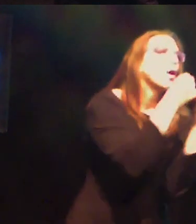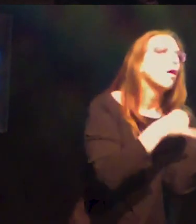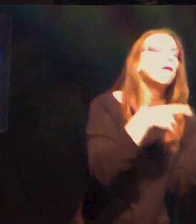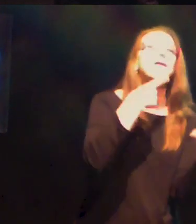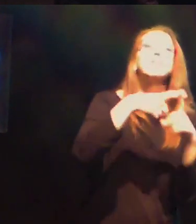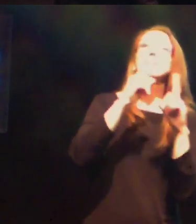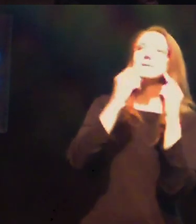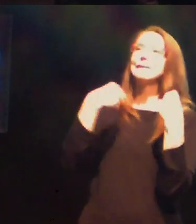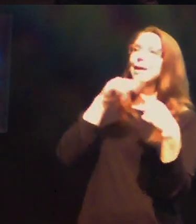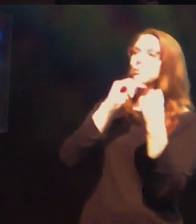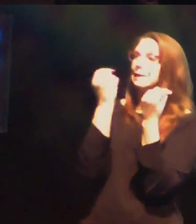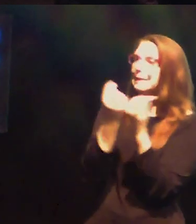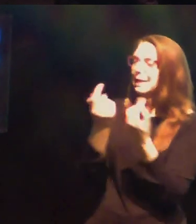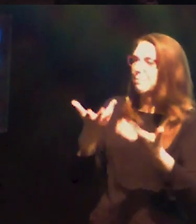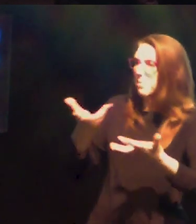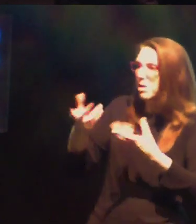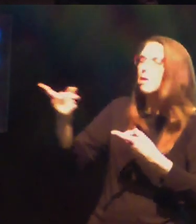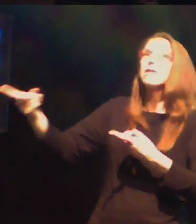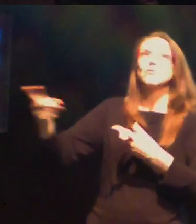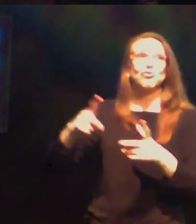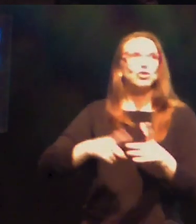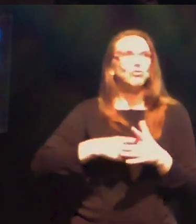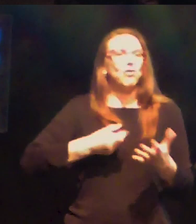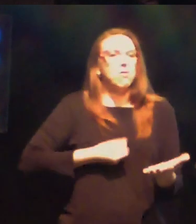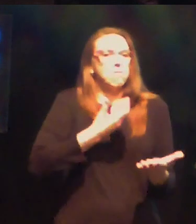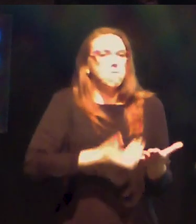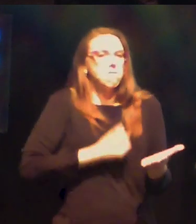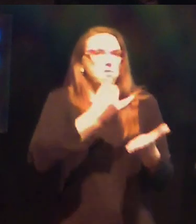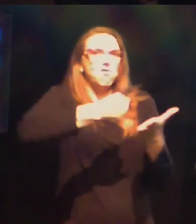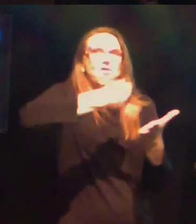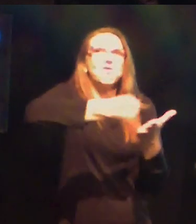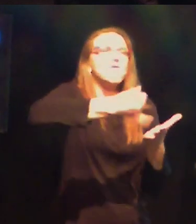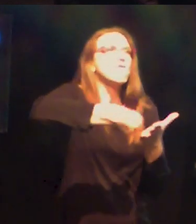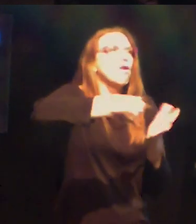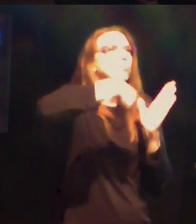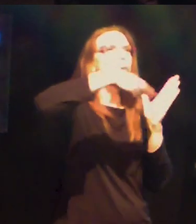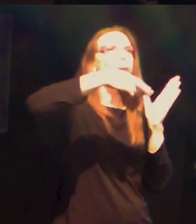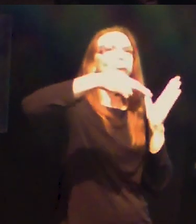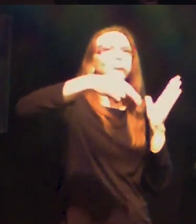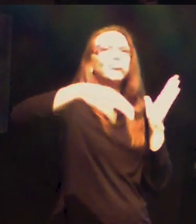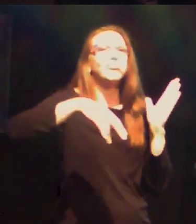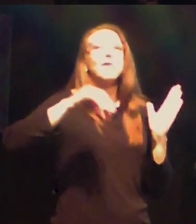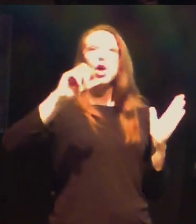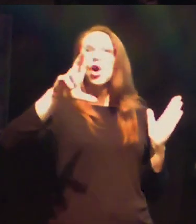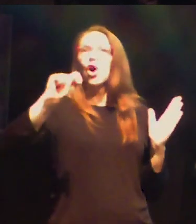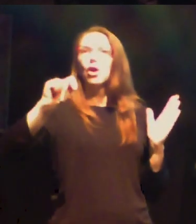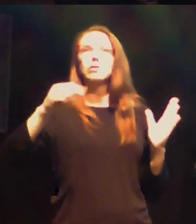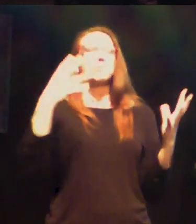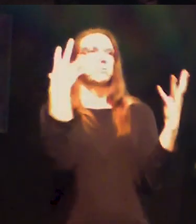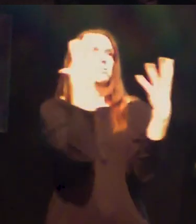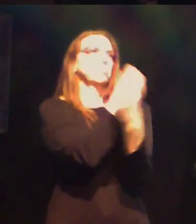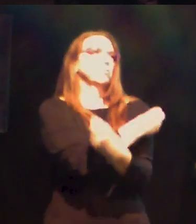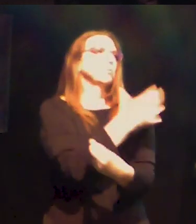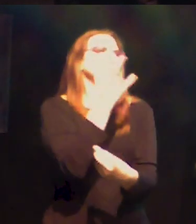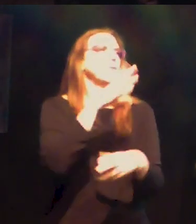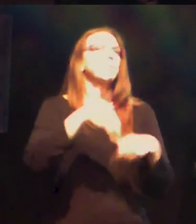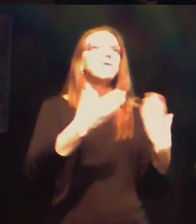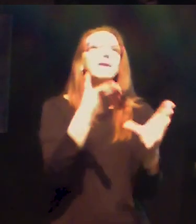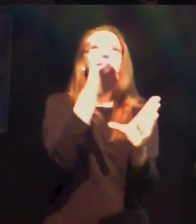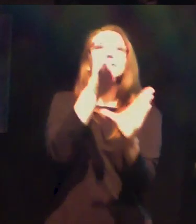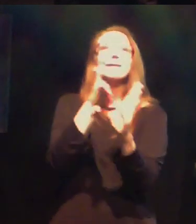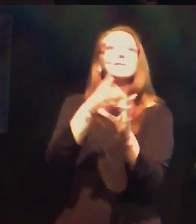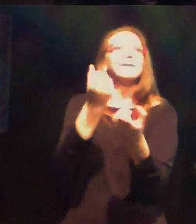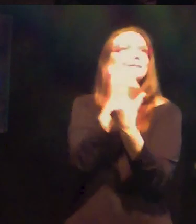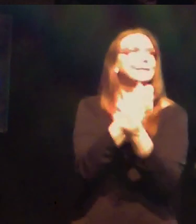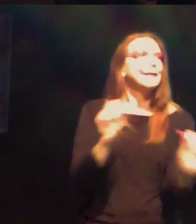from the team, she started expressing herself through the art. And, you know, art is fabulous because it provides, like, psychological